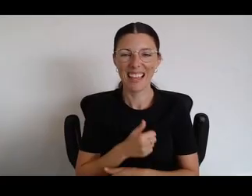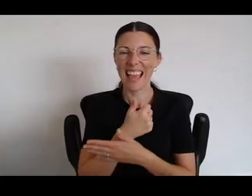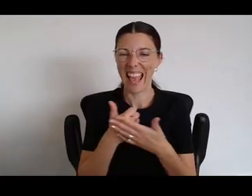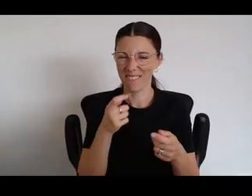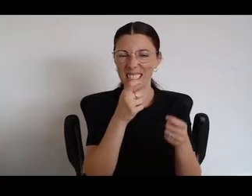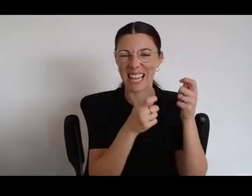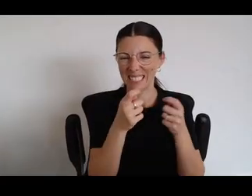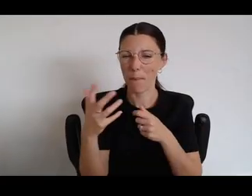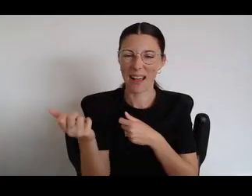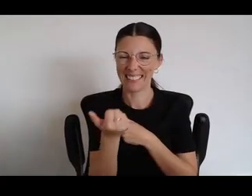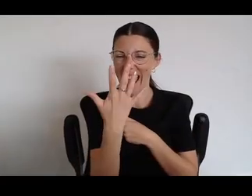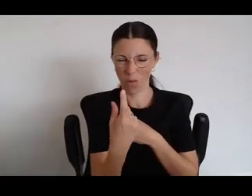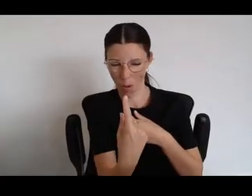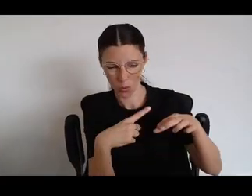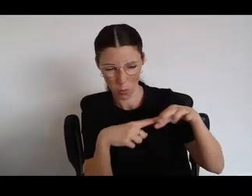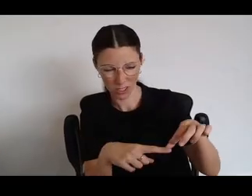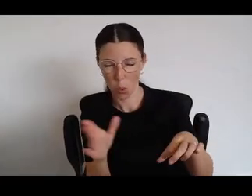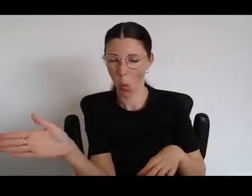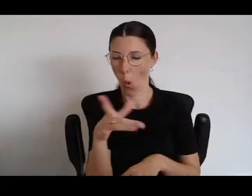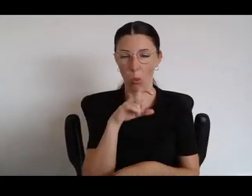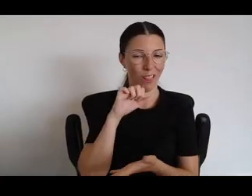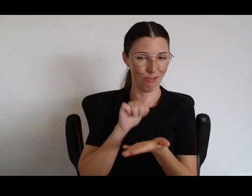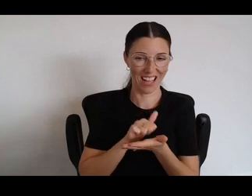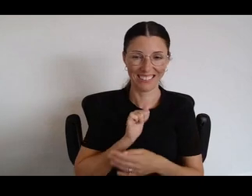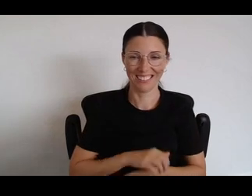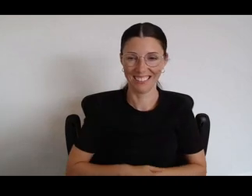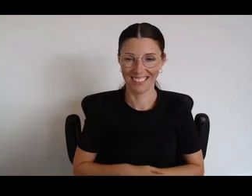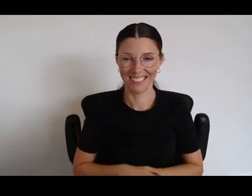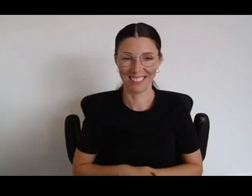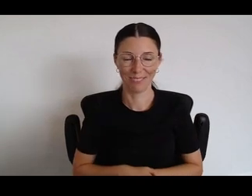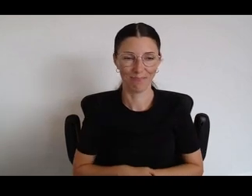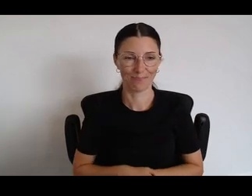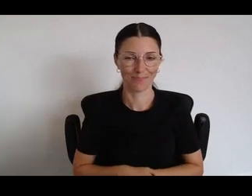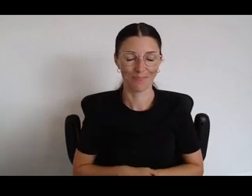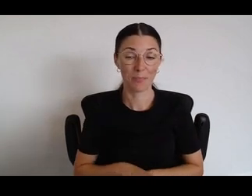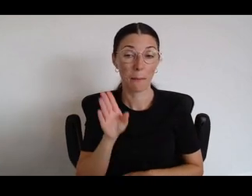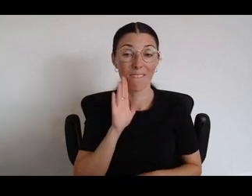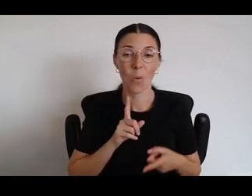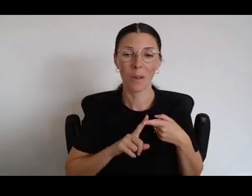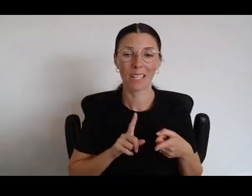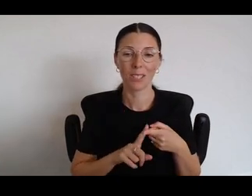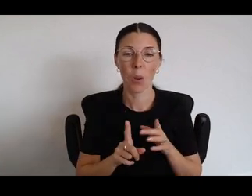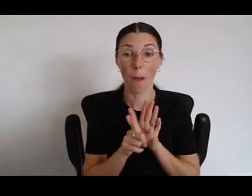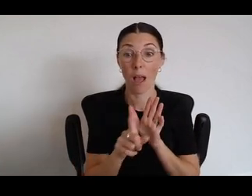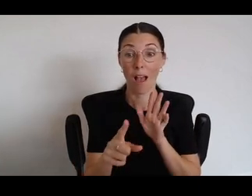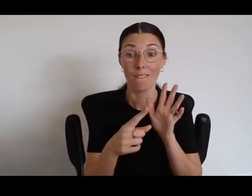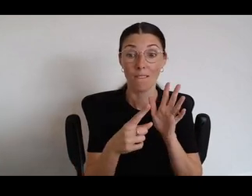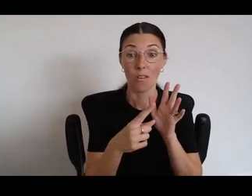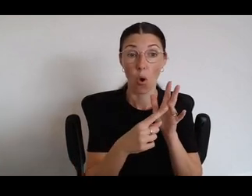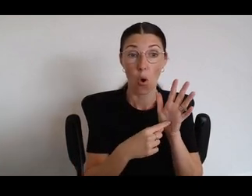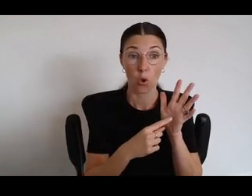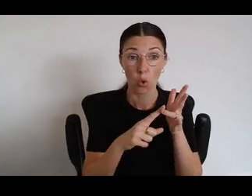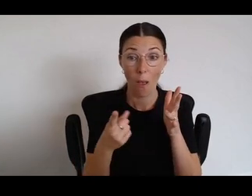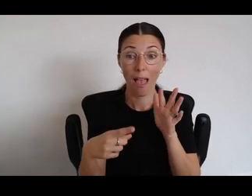get it right. All right, so before we continue, on behalf of both Otto and Elmi, I would